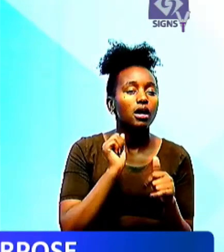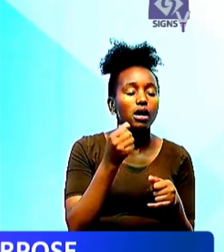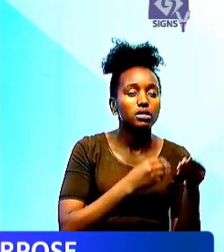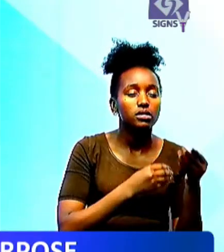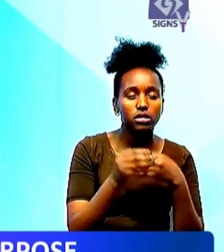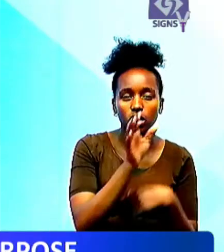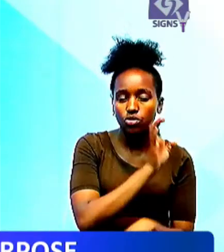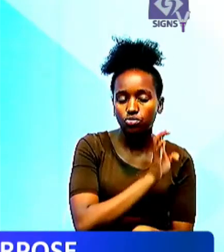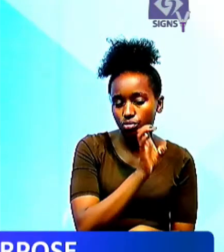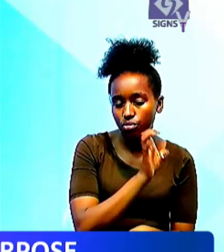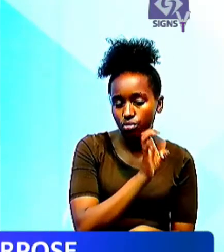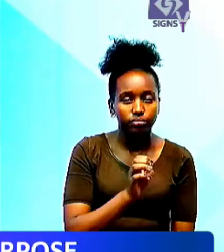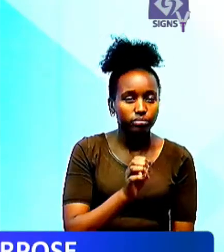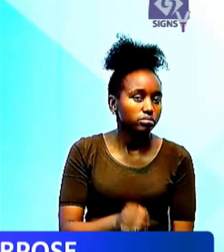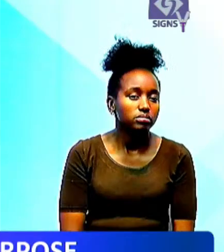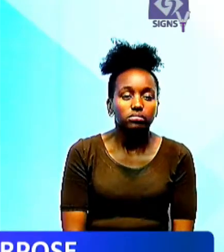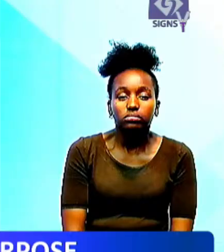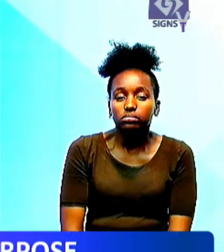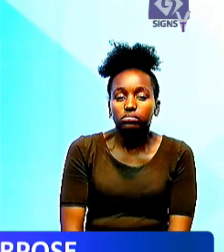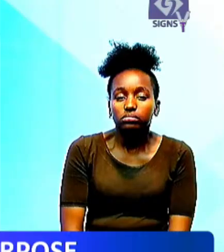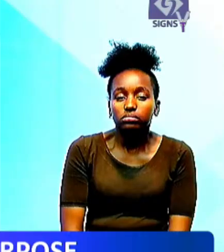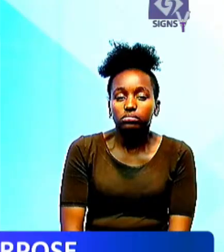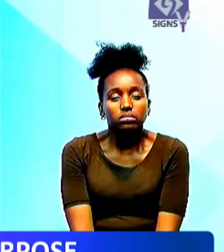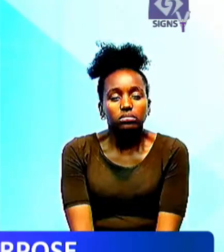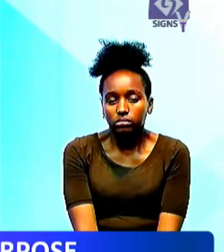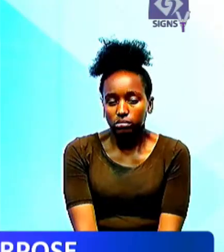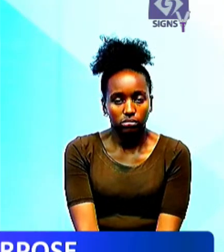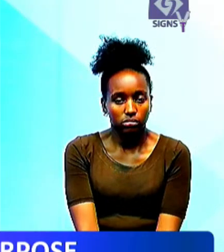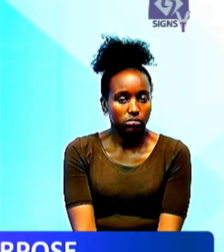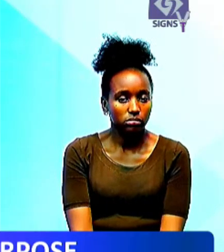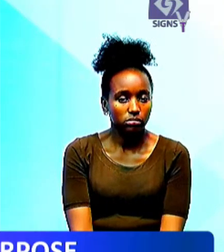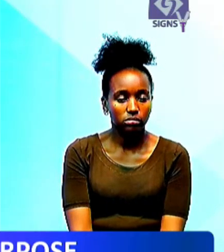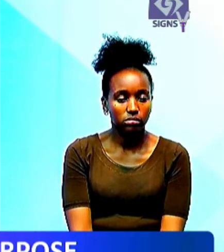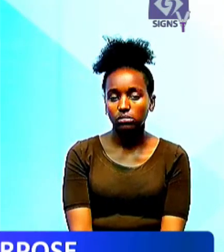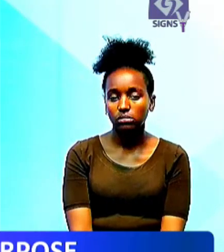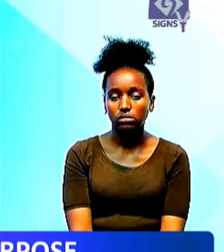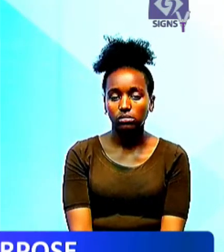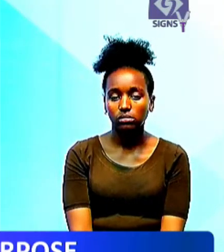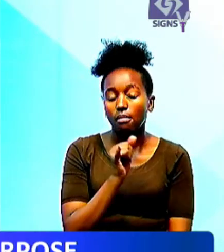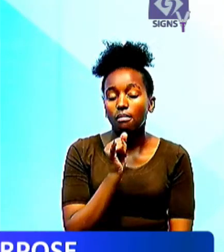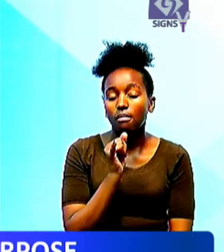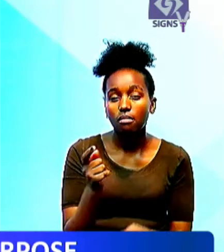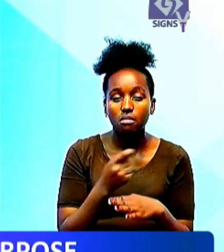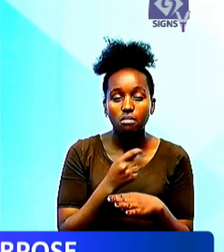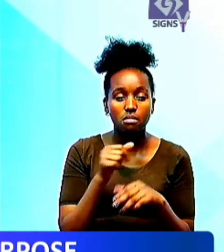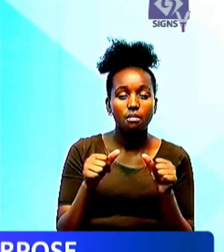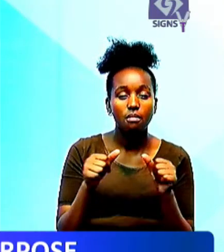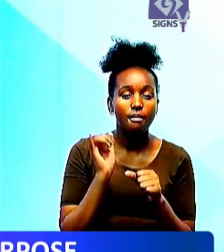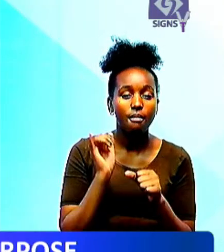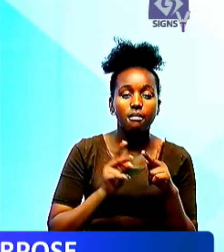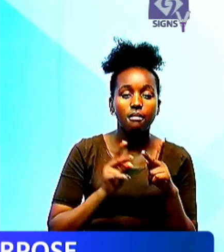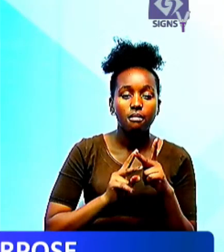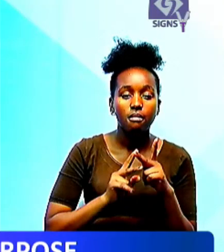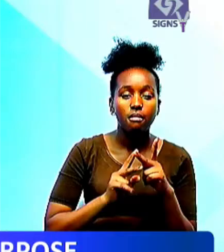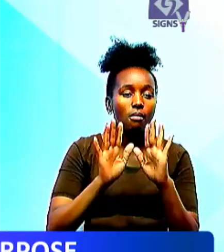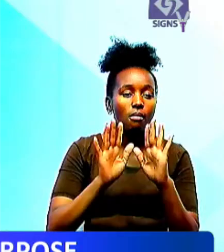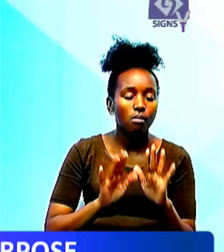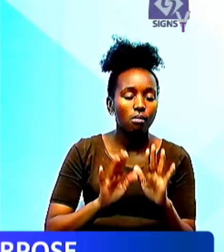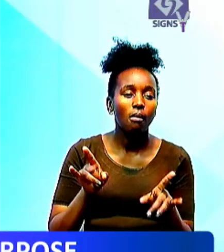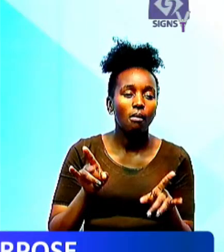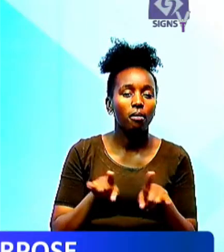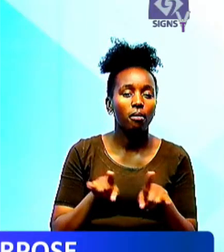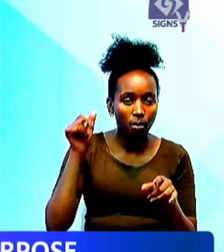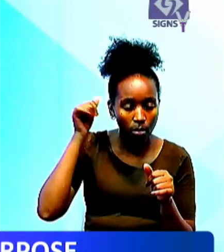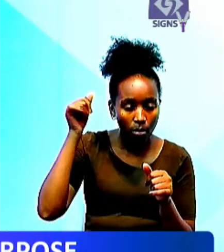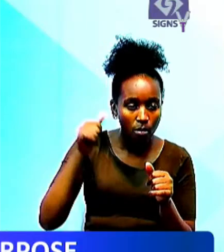It may not be so much, hence the requirement of that trading its volume. And actually Forex market,